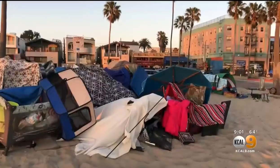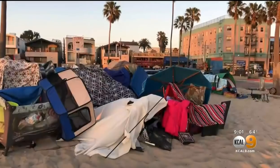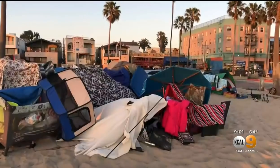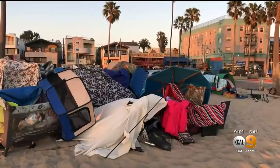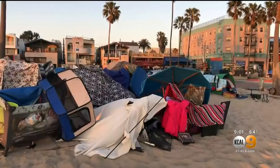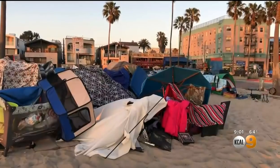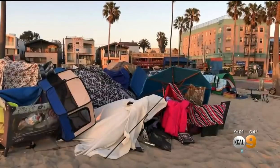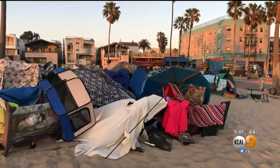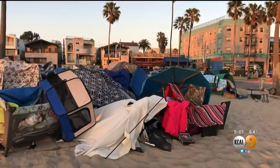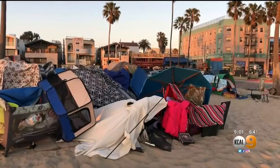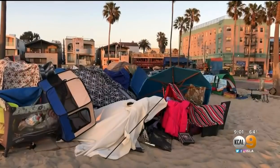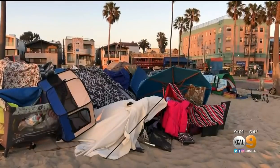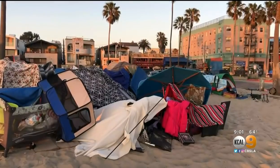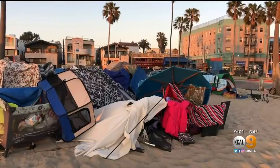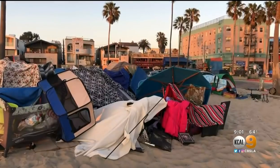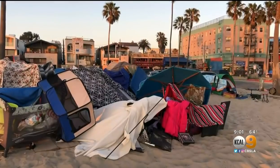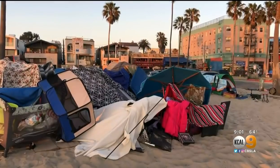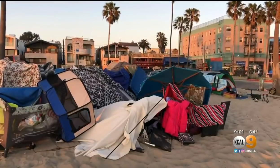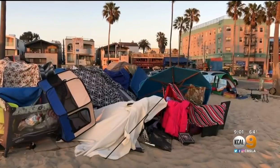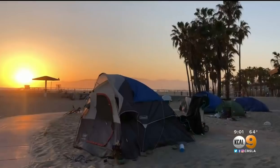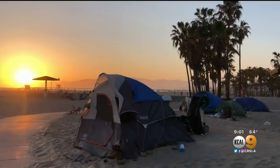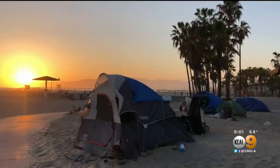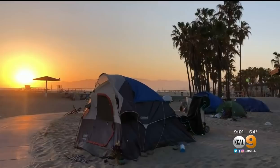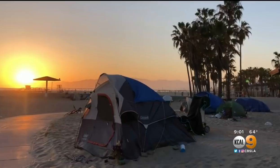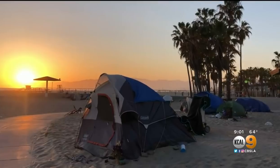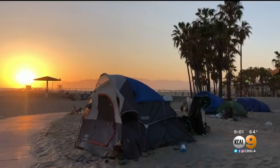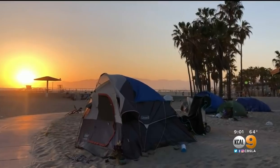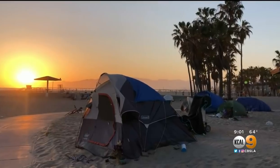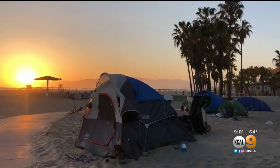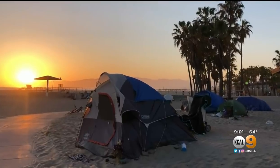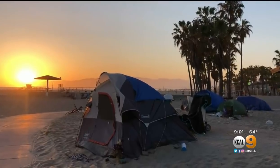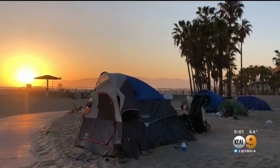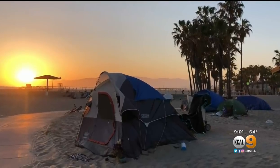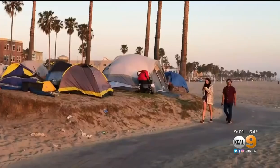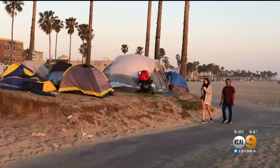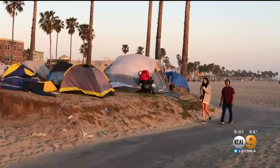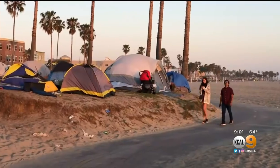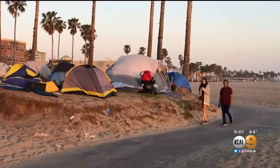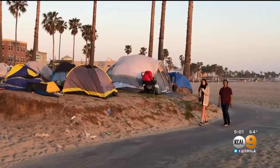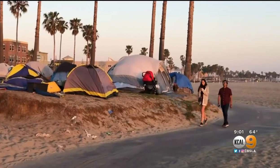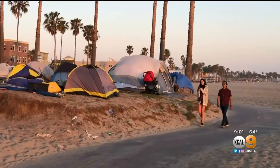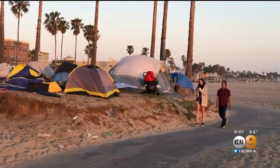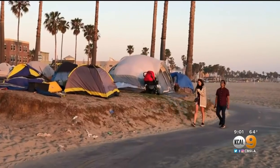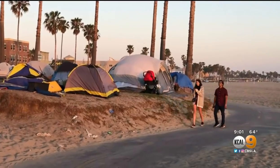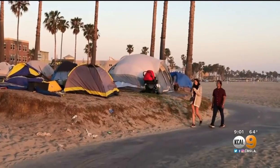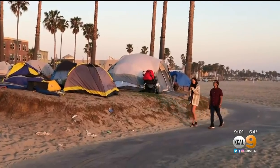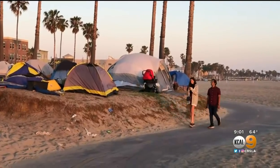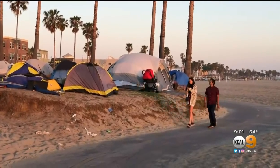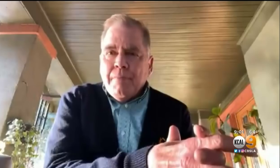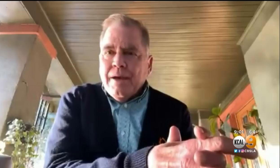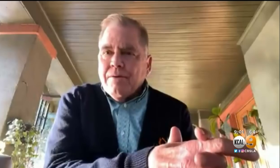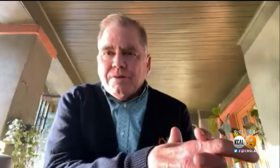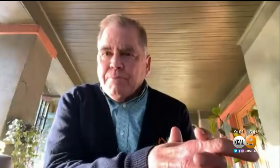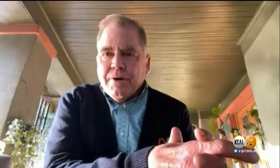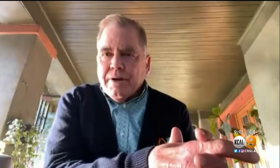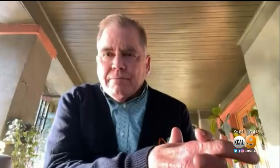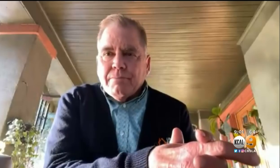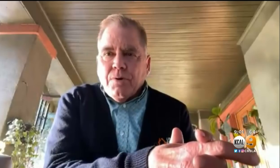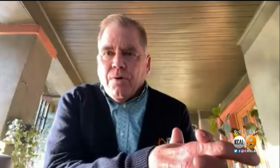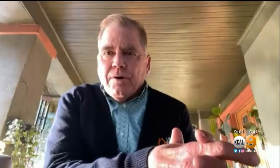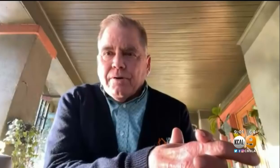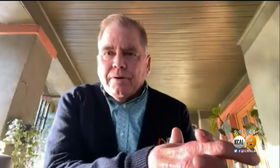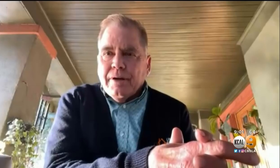But homelessness is hardly an issue confined to Venice. It's a crisis that spills into every corner of the city and county. Mayor's a